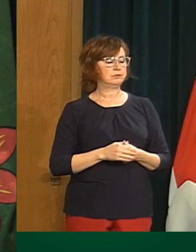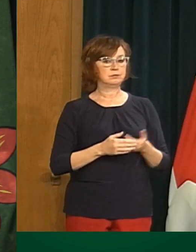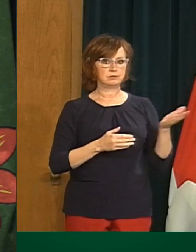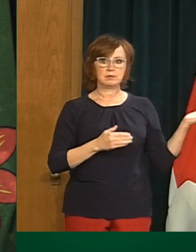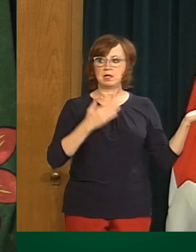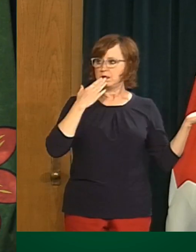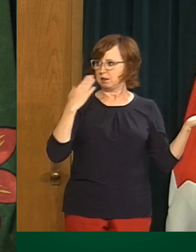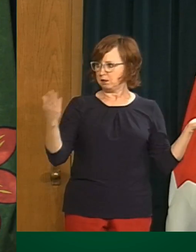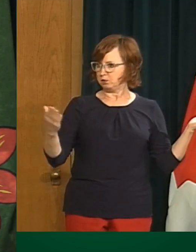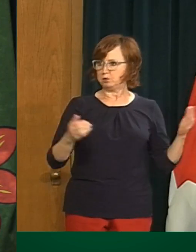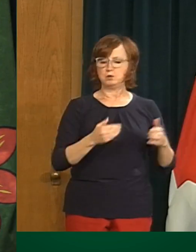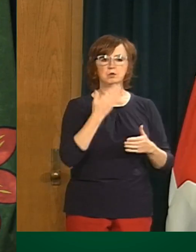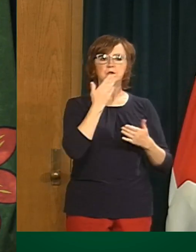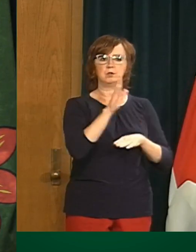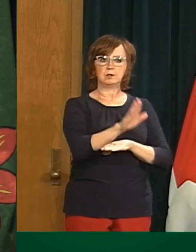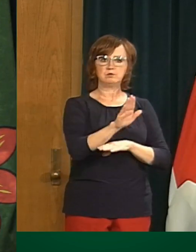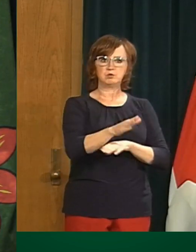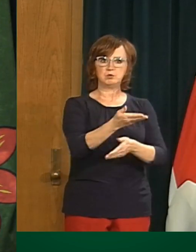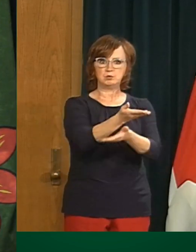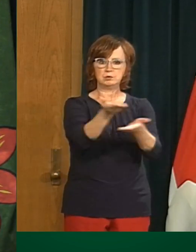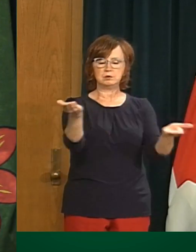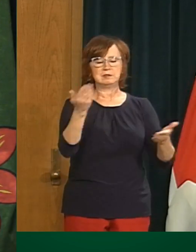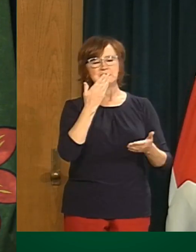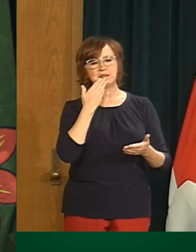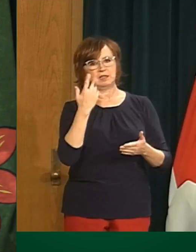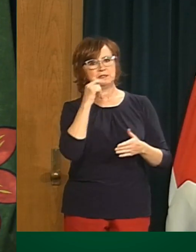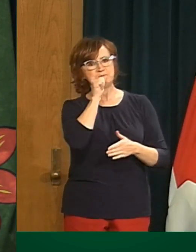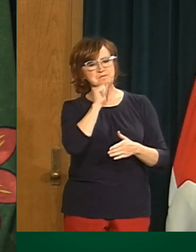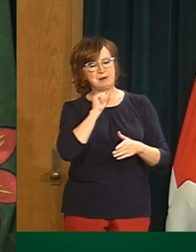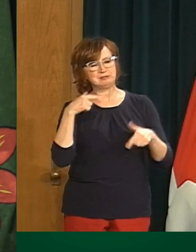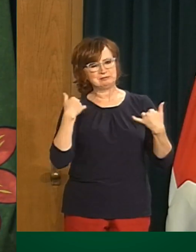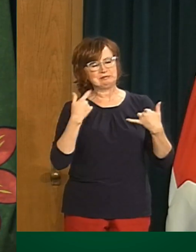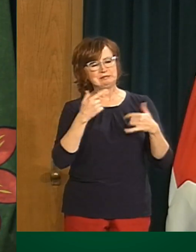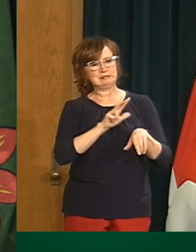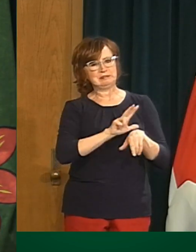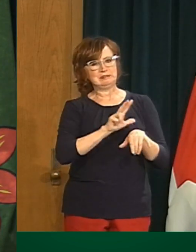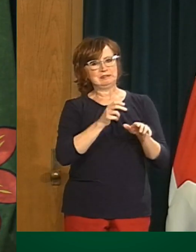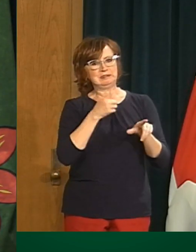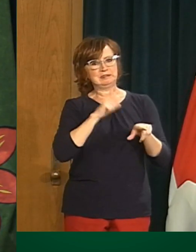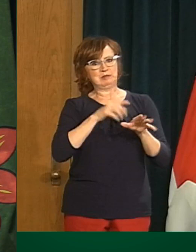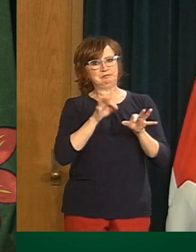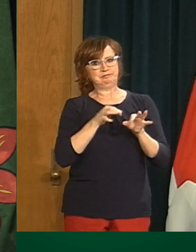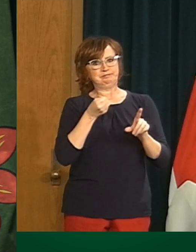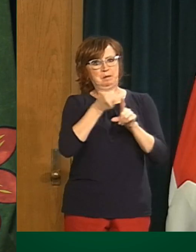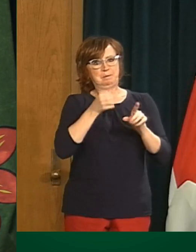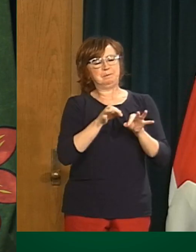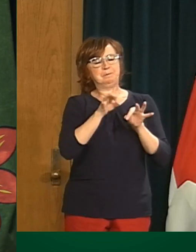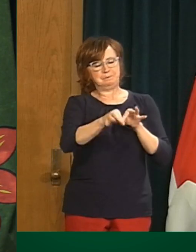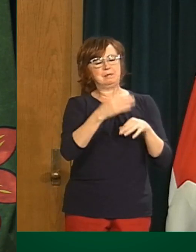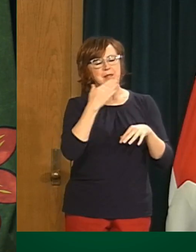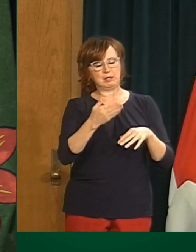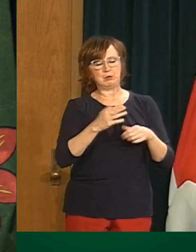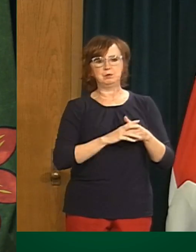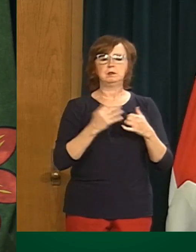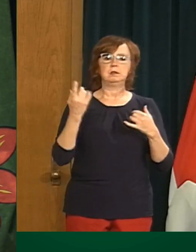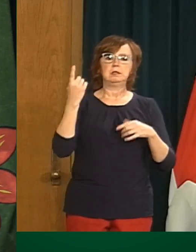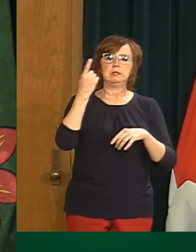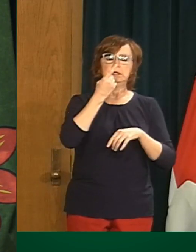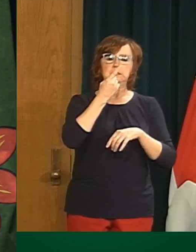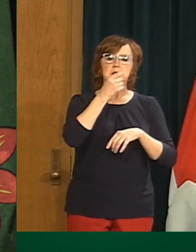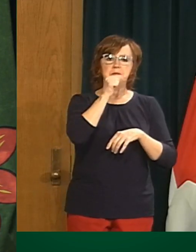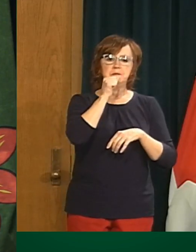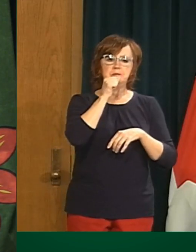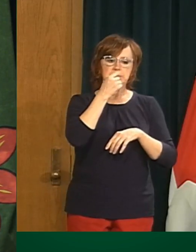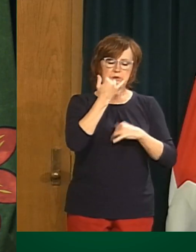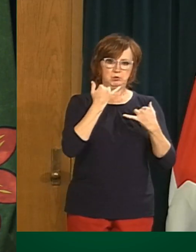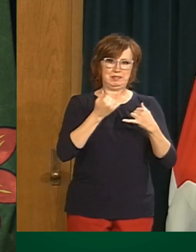much, and good afternoon, everyone, and thank you for your patience here this afternoon. Today we are reporting 10 new cases as well